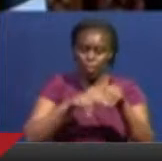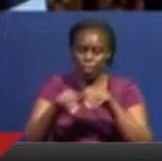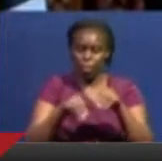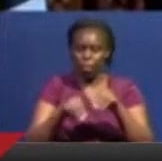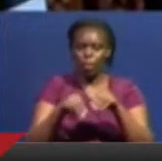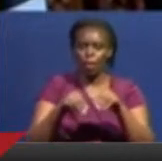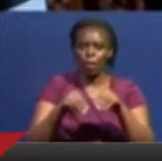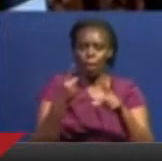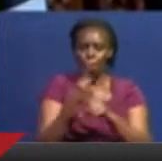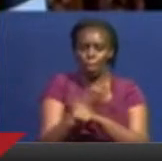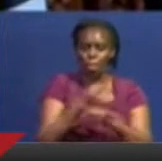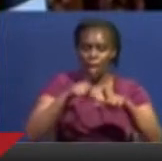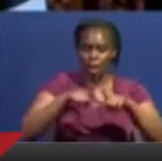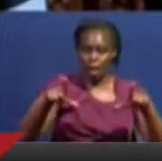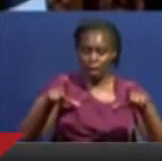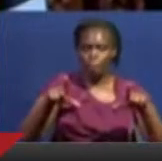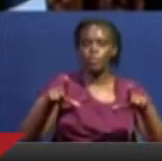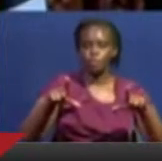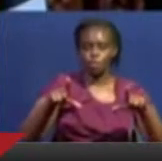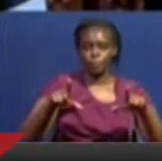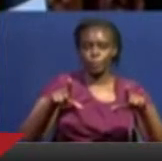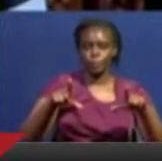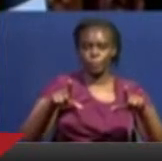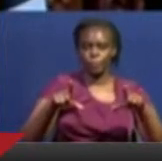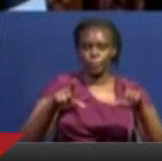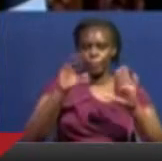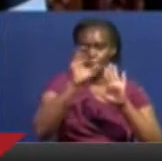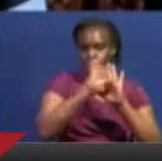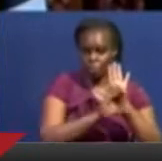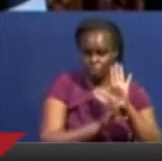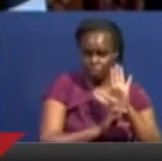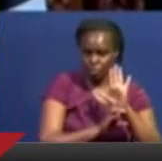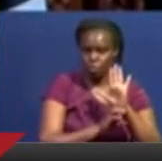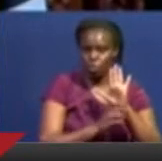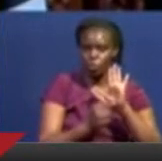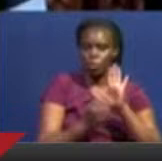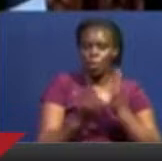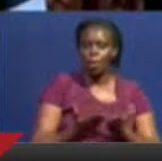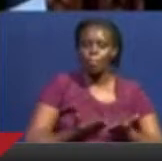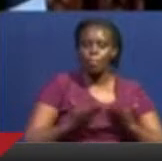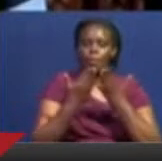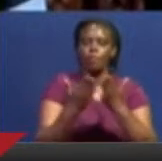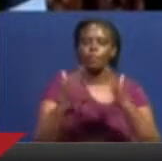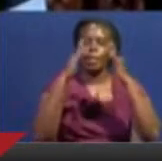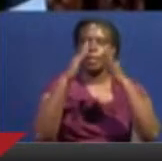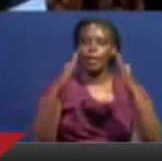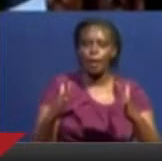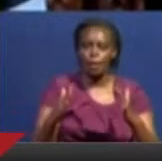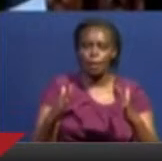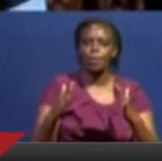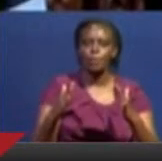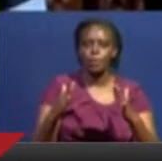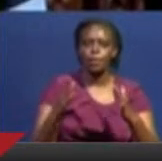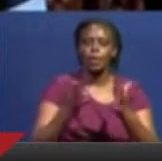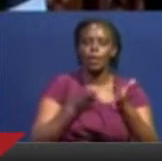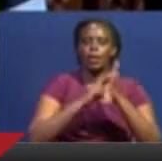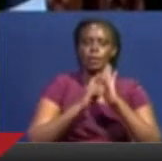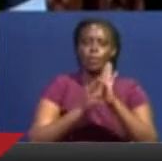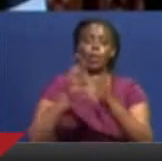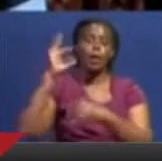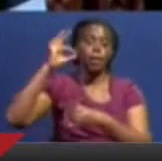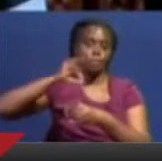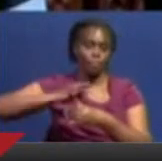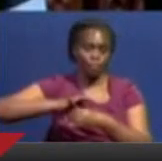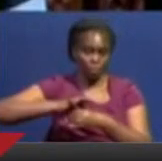language used in Article 149(1) of the Constitution by expressly providing that the House is required to